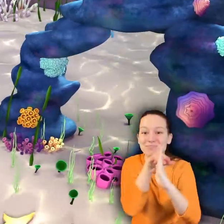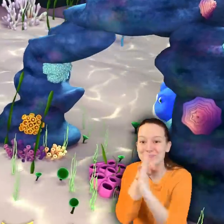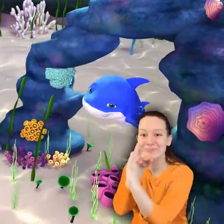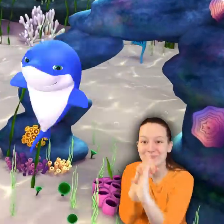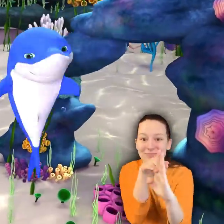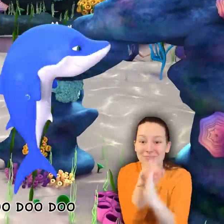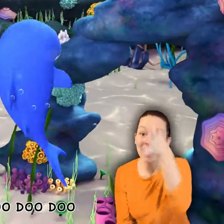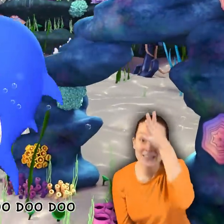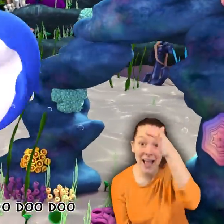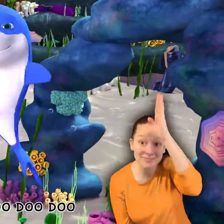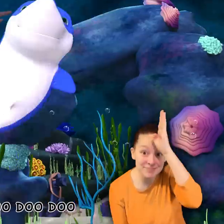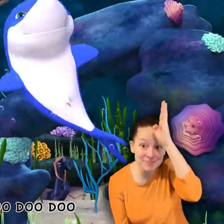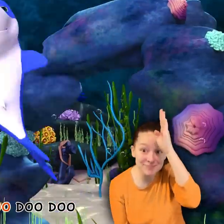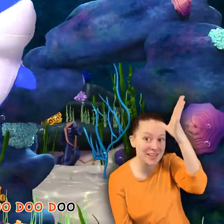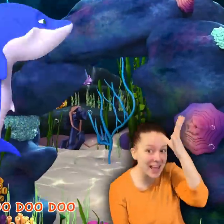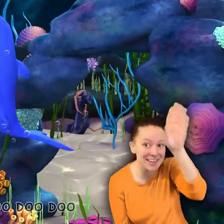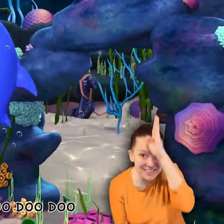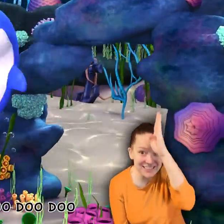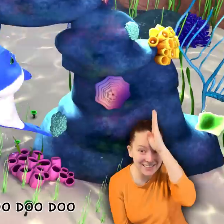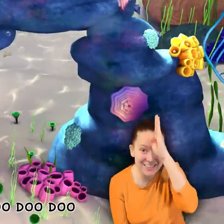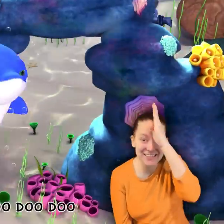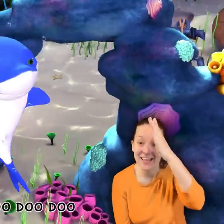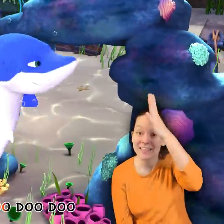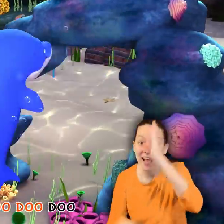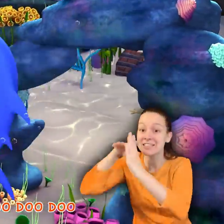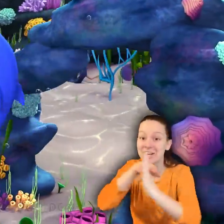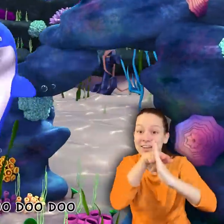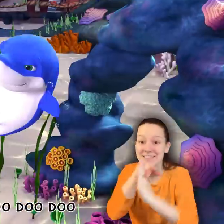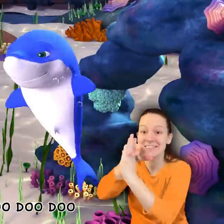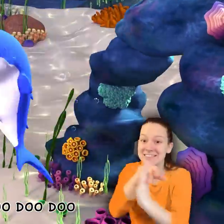shark daddy sharks